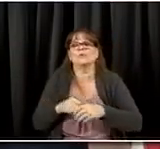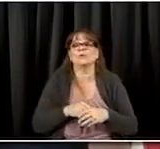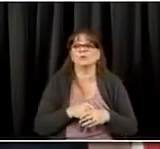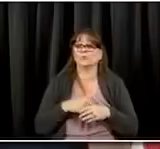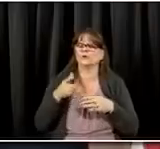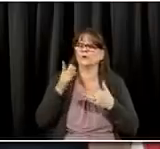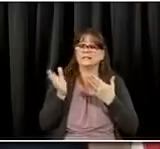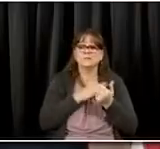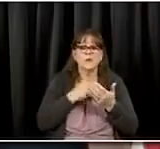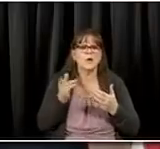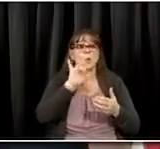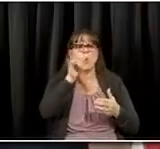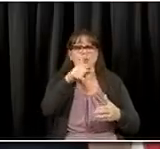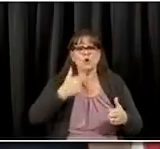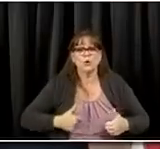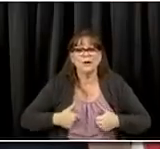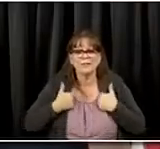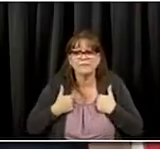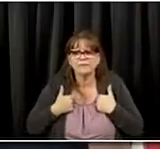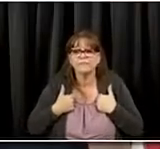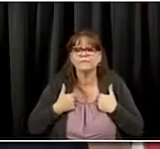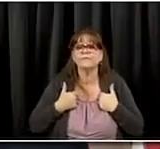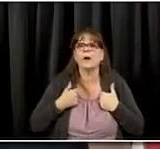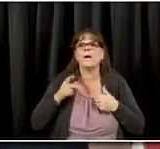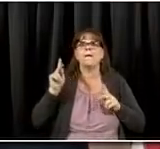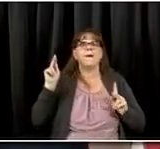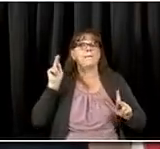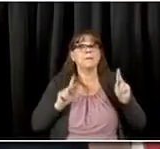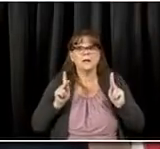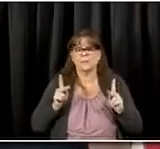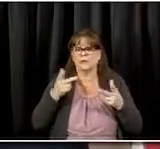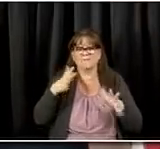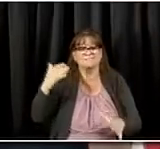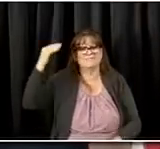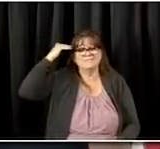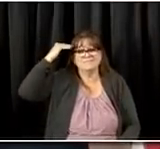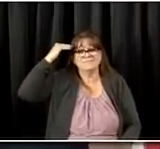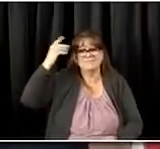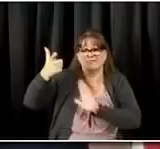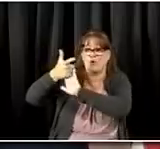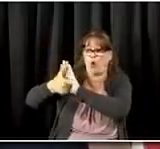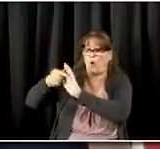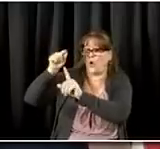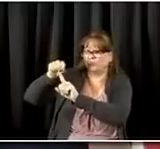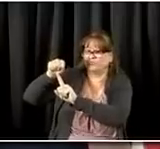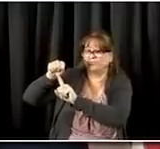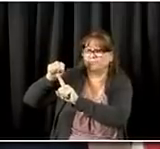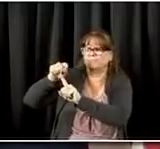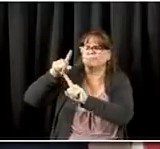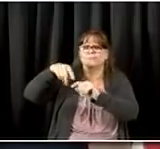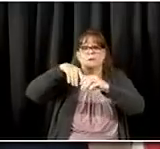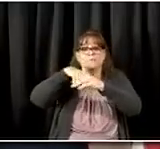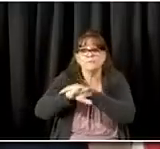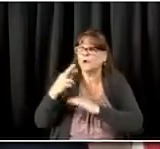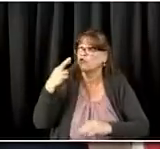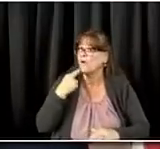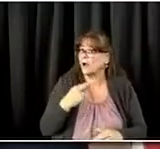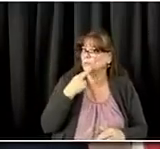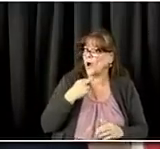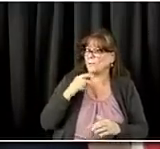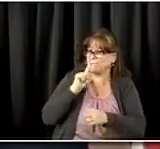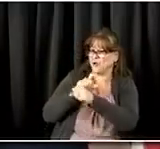or Denver, people want to know that they have reasonable safety when they go into a restaurant. And that's what those safety protocols have been